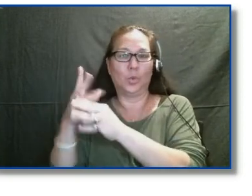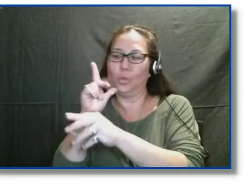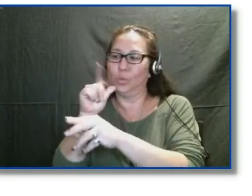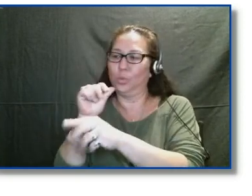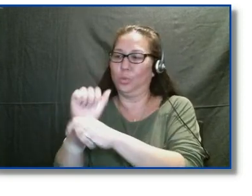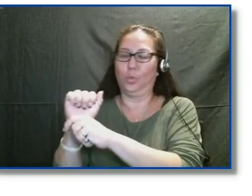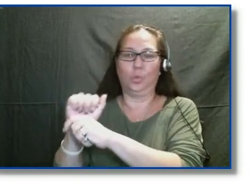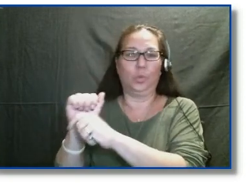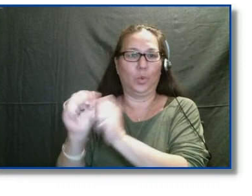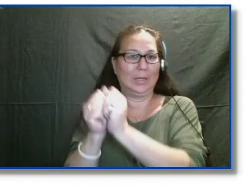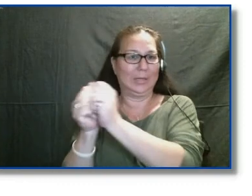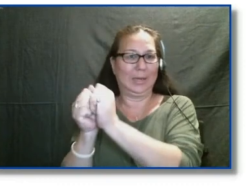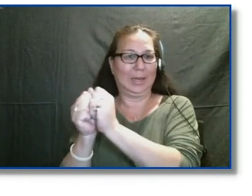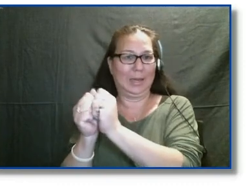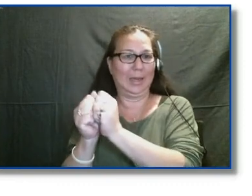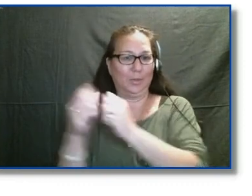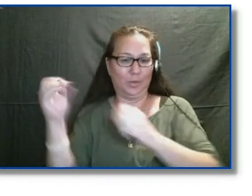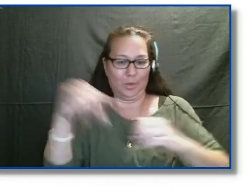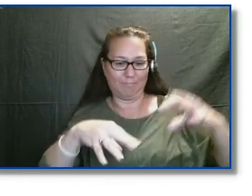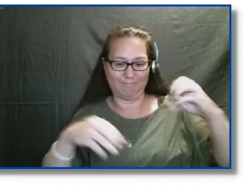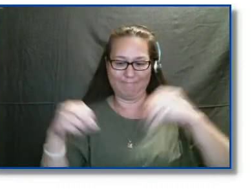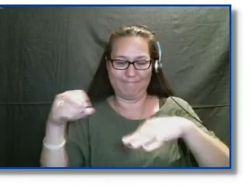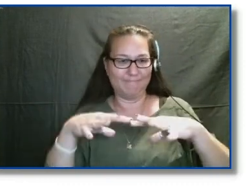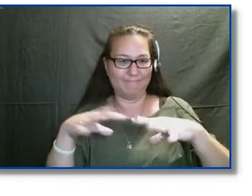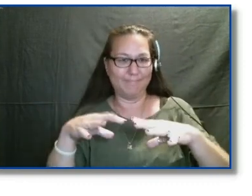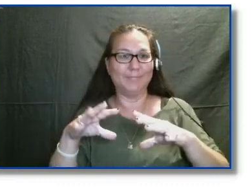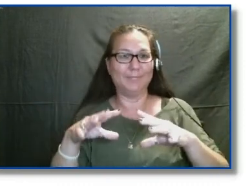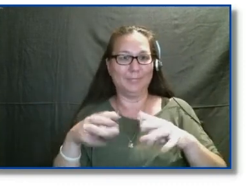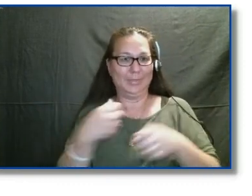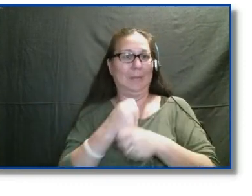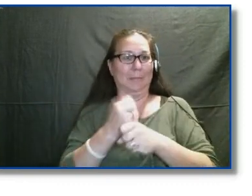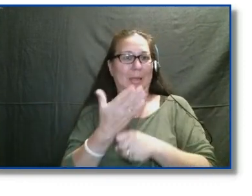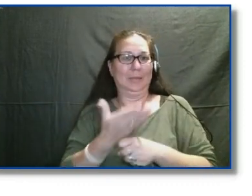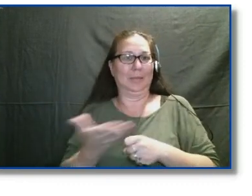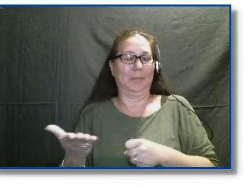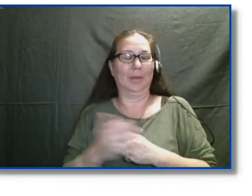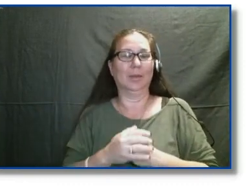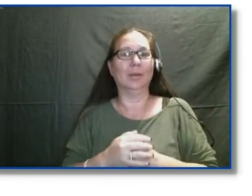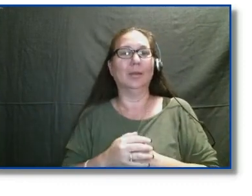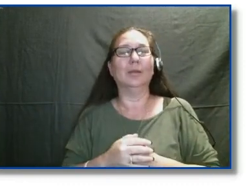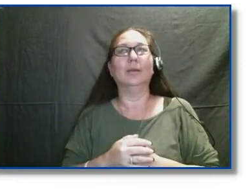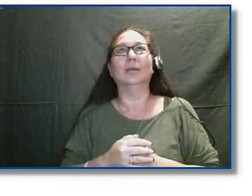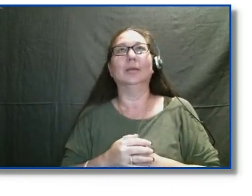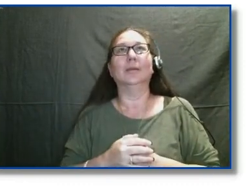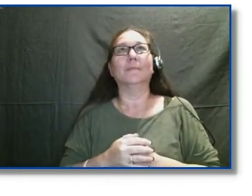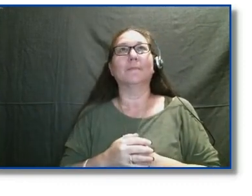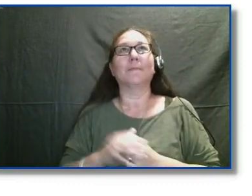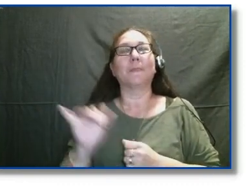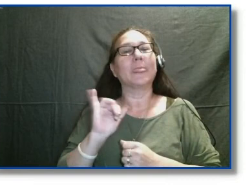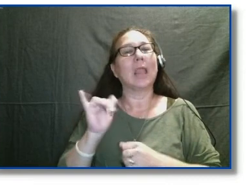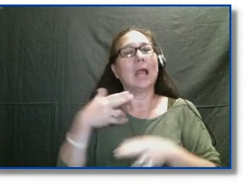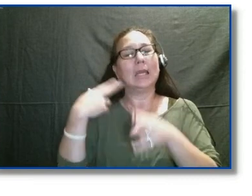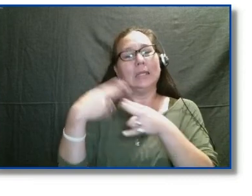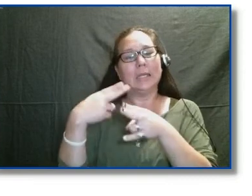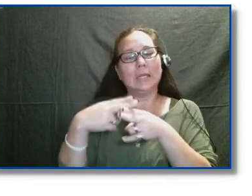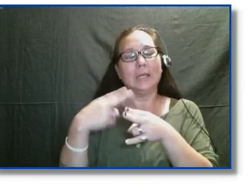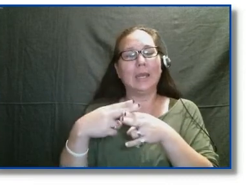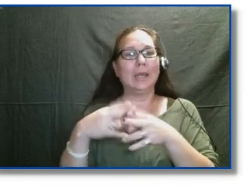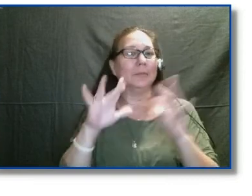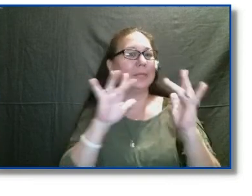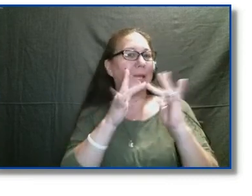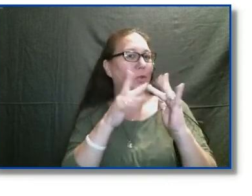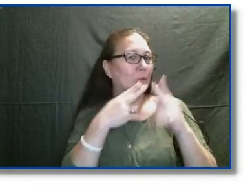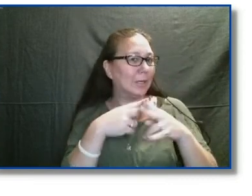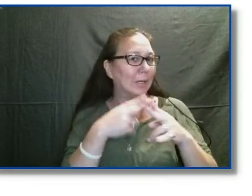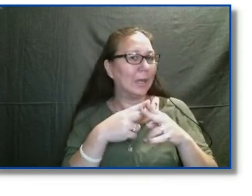the future, artworks will be produced like they were in the past, or like the memes, the internet memes are